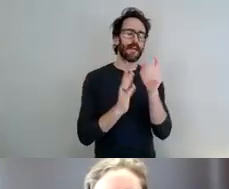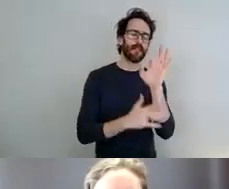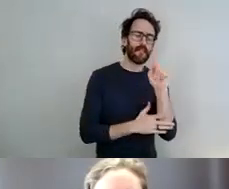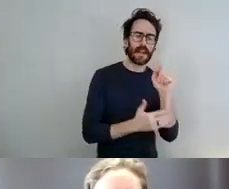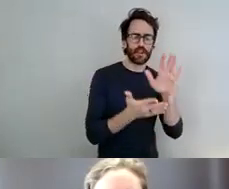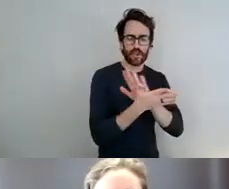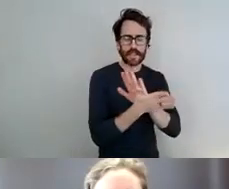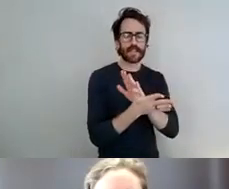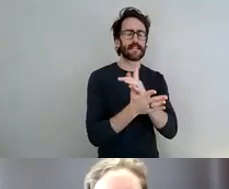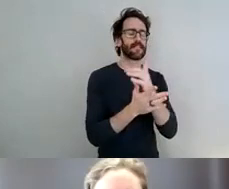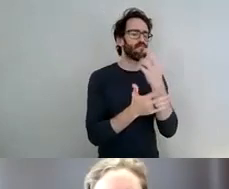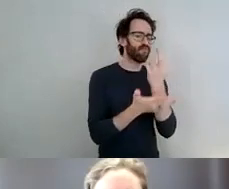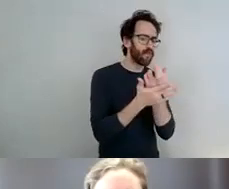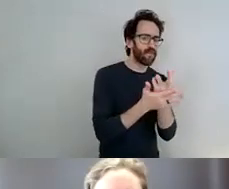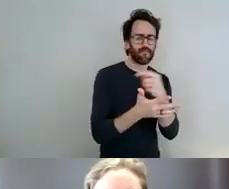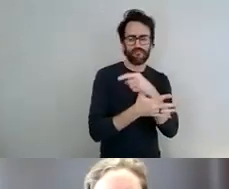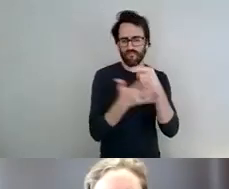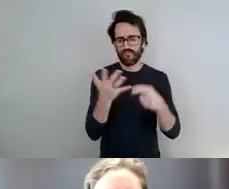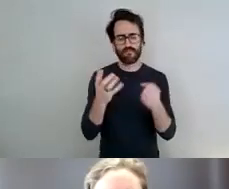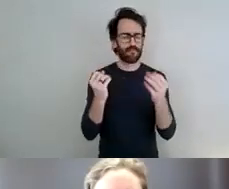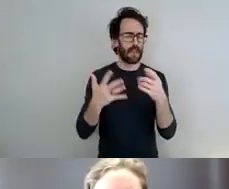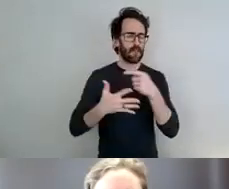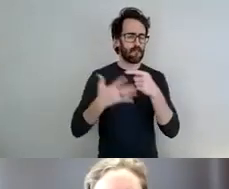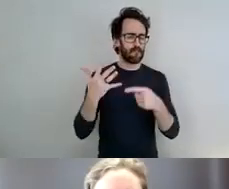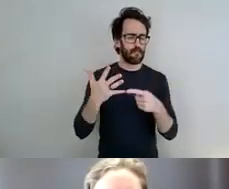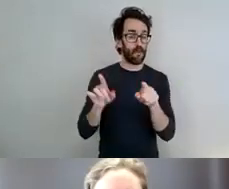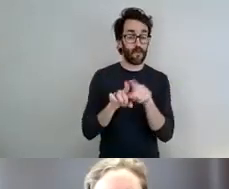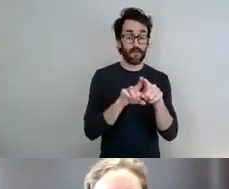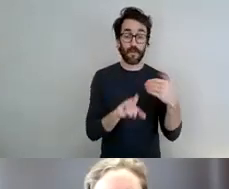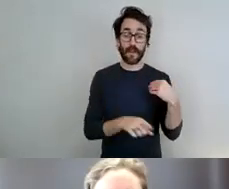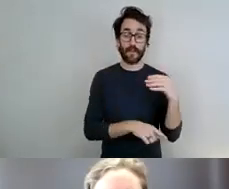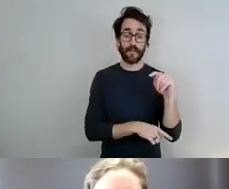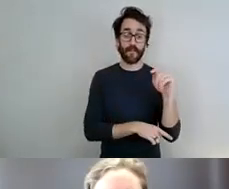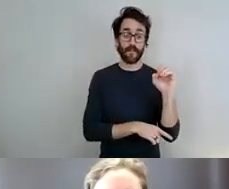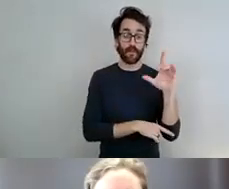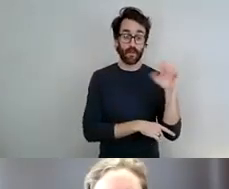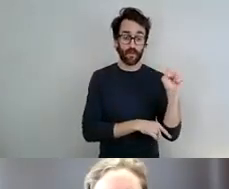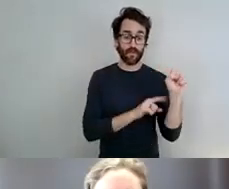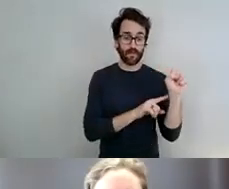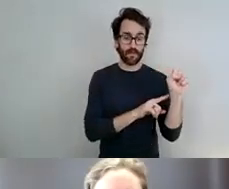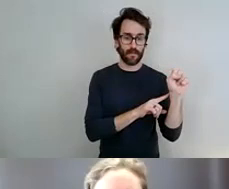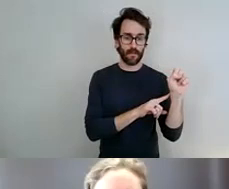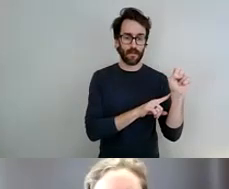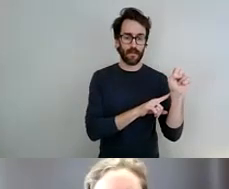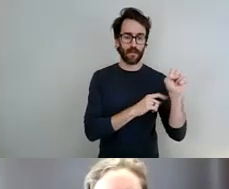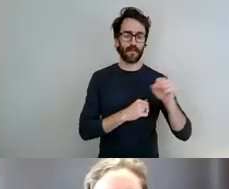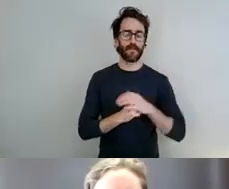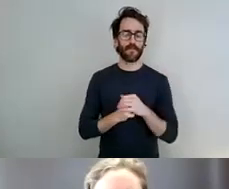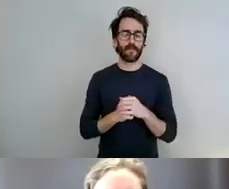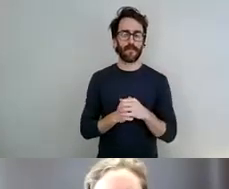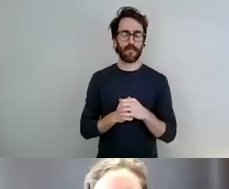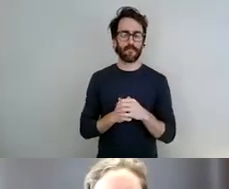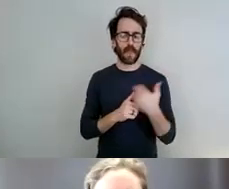resource inventory. We also have some tools on, it's called Safe and Sound. So you can, there's some tip